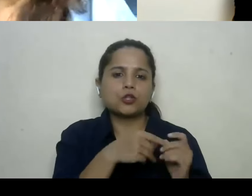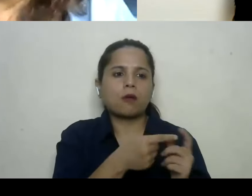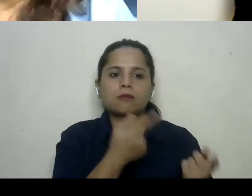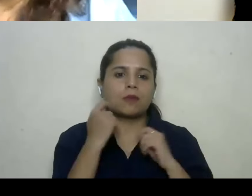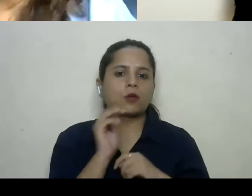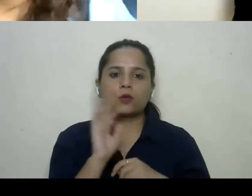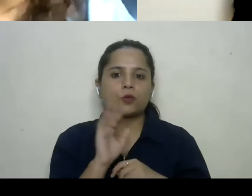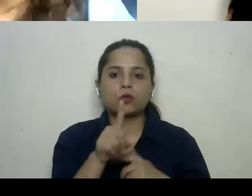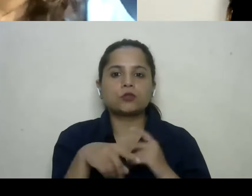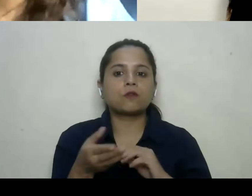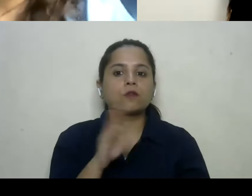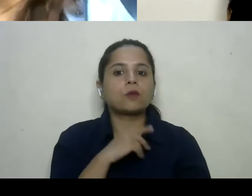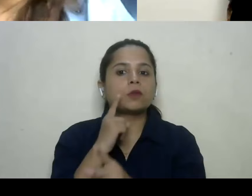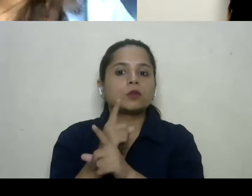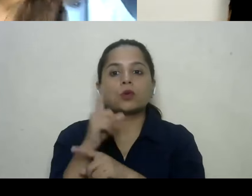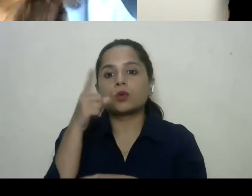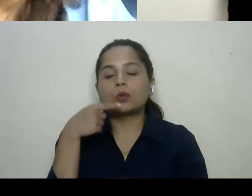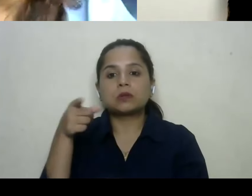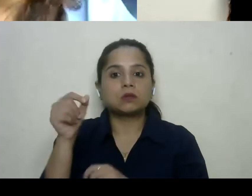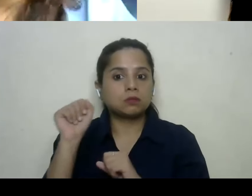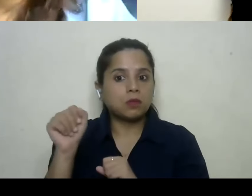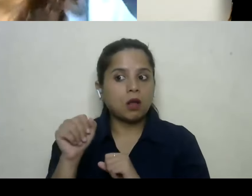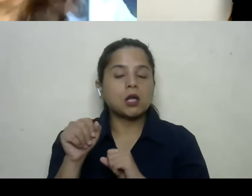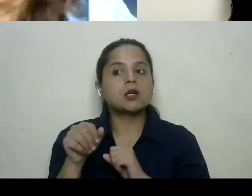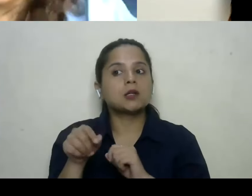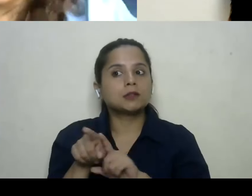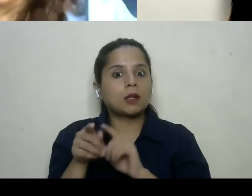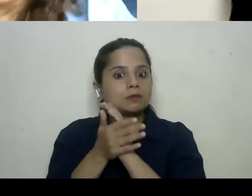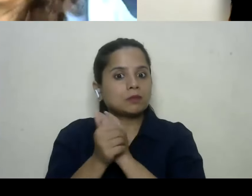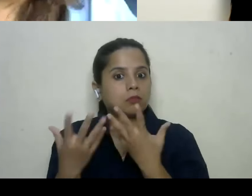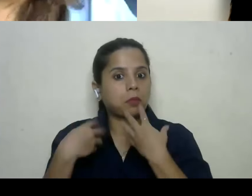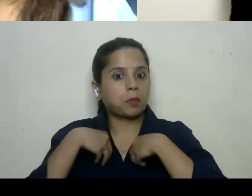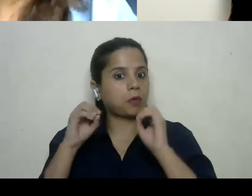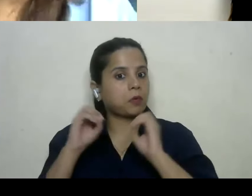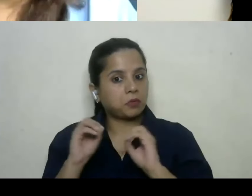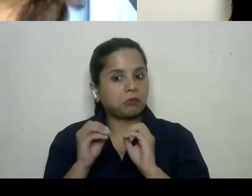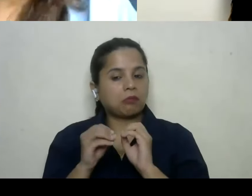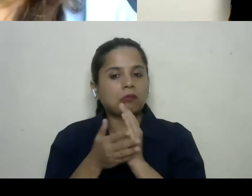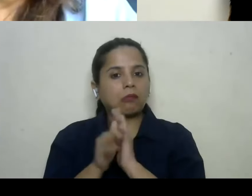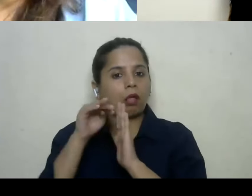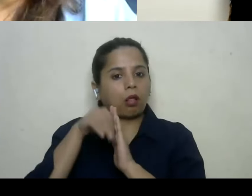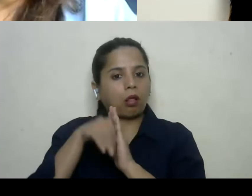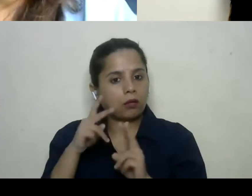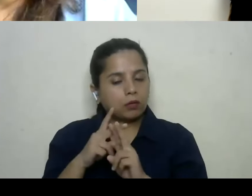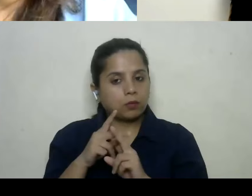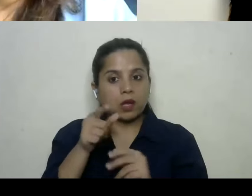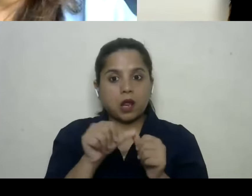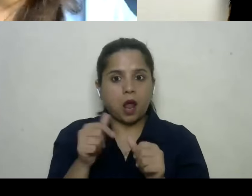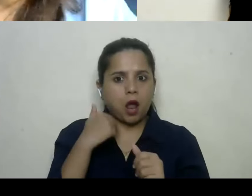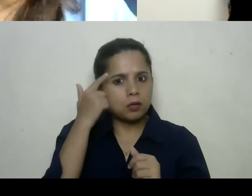away jobs from teachers who are not keeping with the flow. So Mhm. getting AI literate is the more